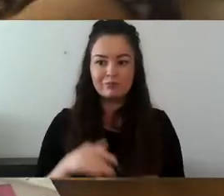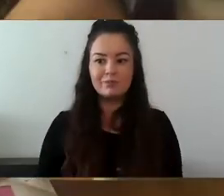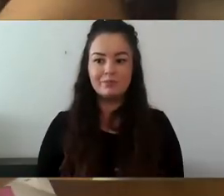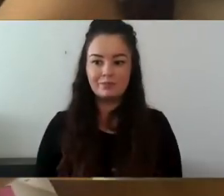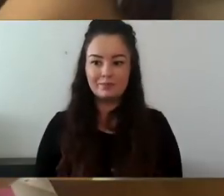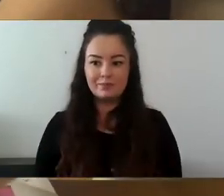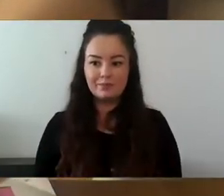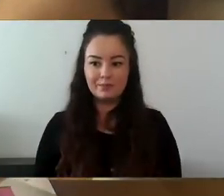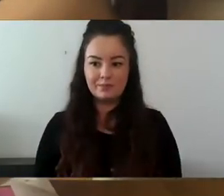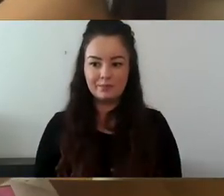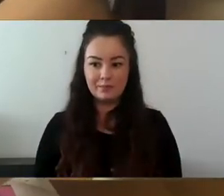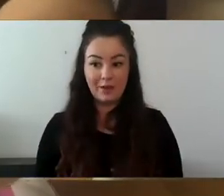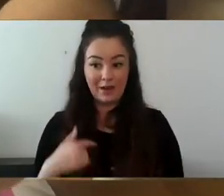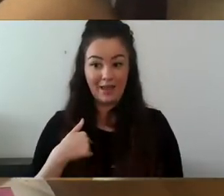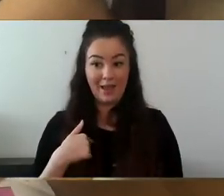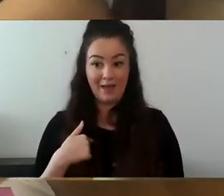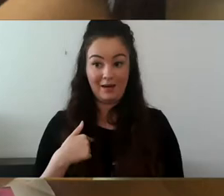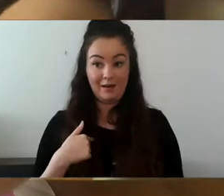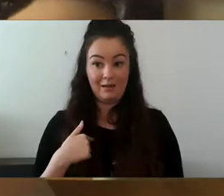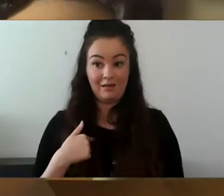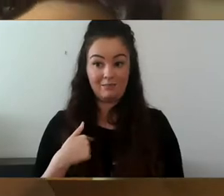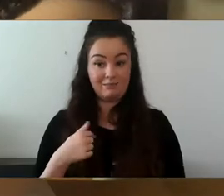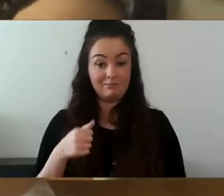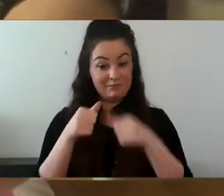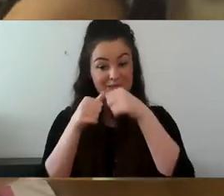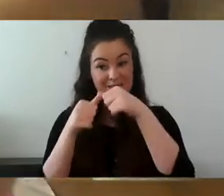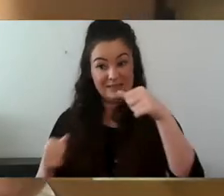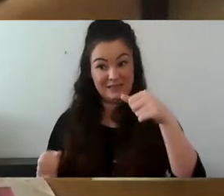like this, and I just stick it